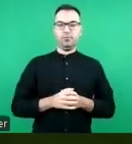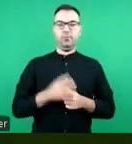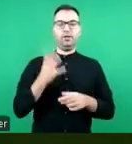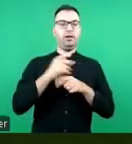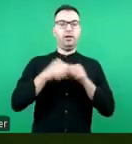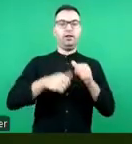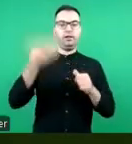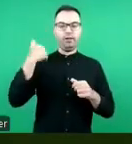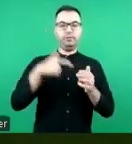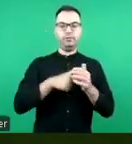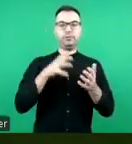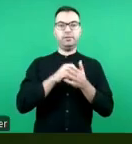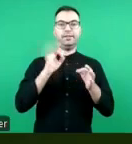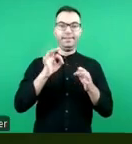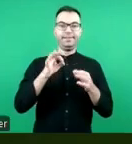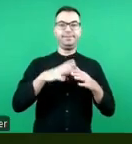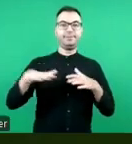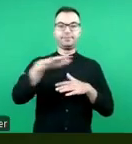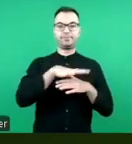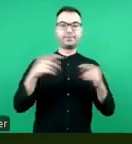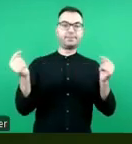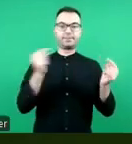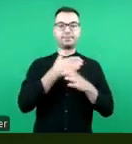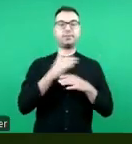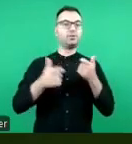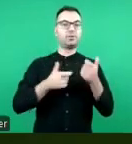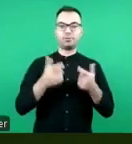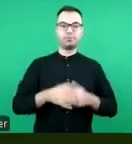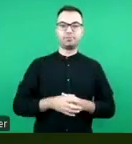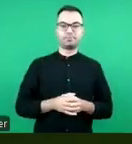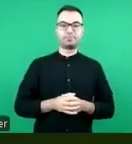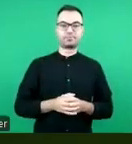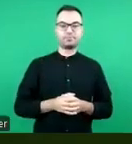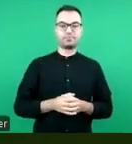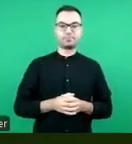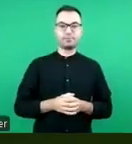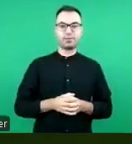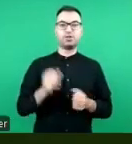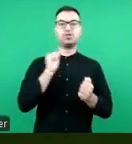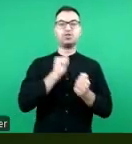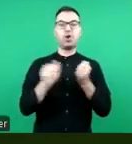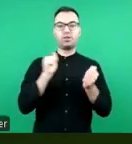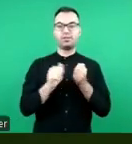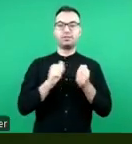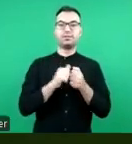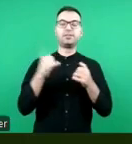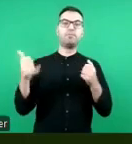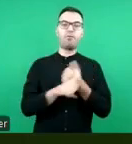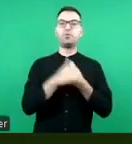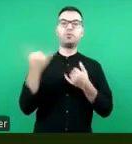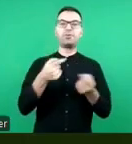and now in the extinction zone we have the discussion again. So disturbances are creating always discussions